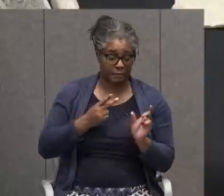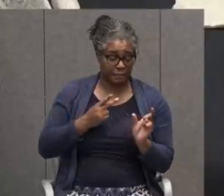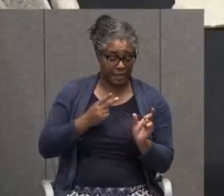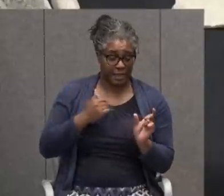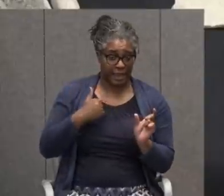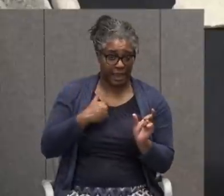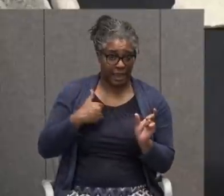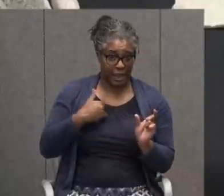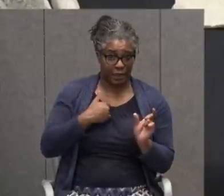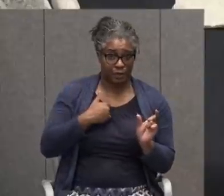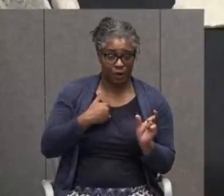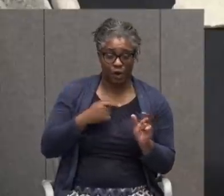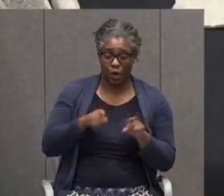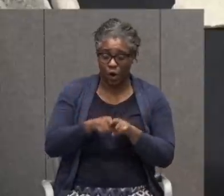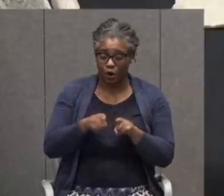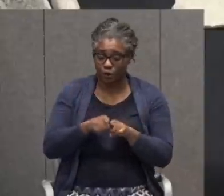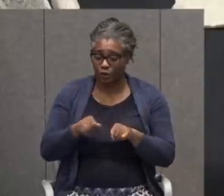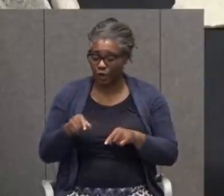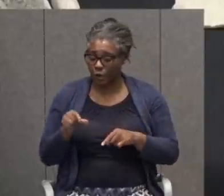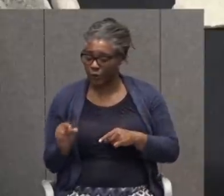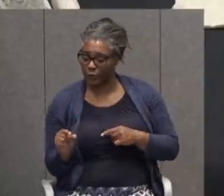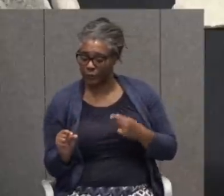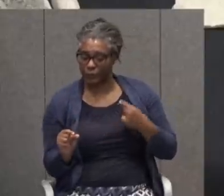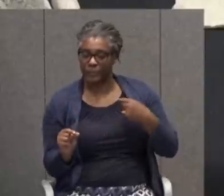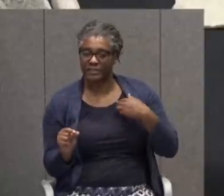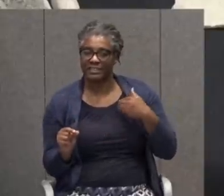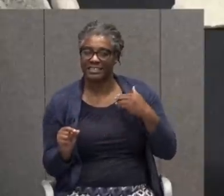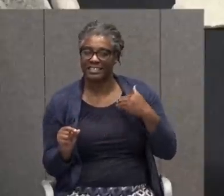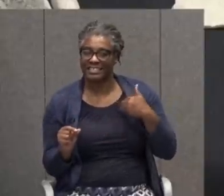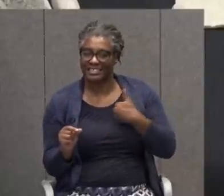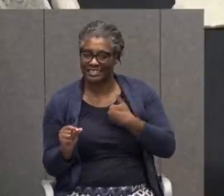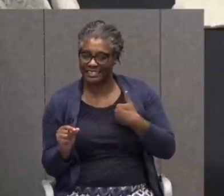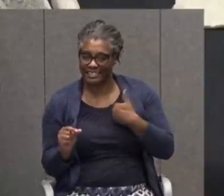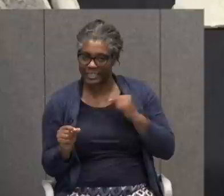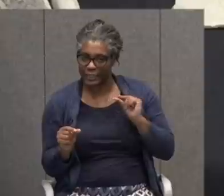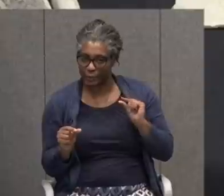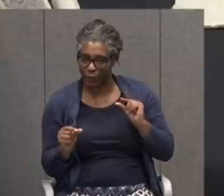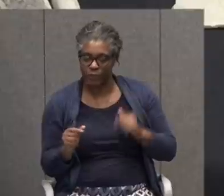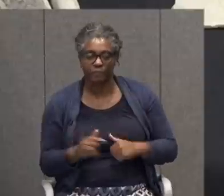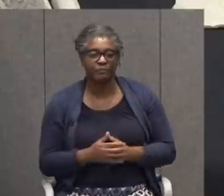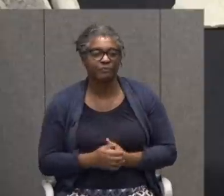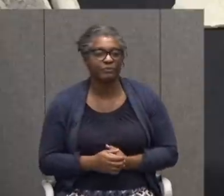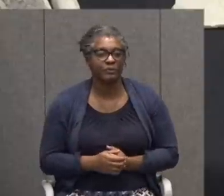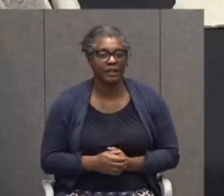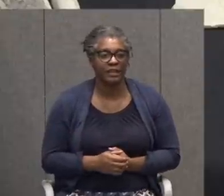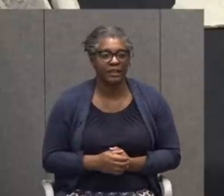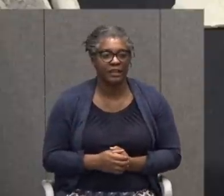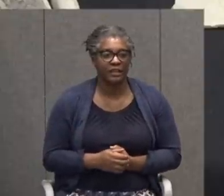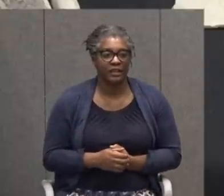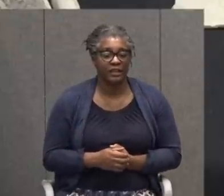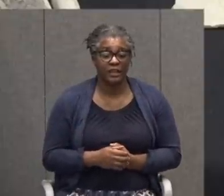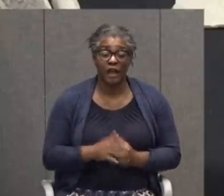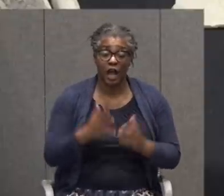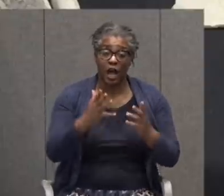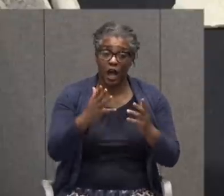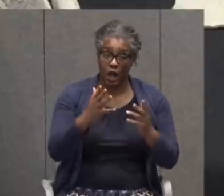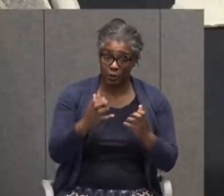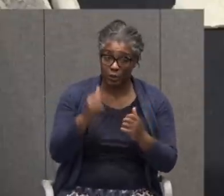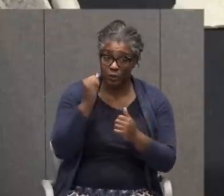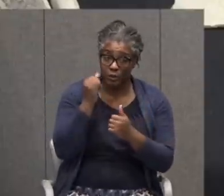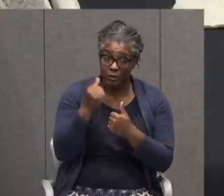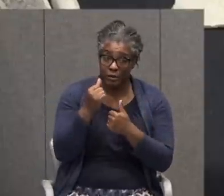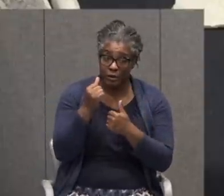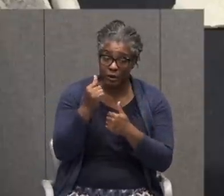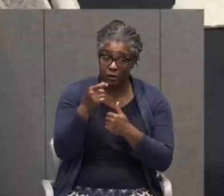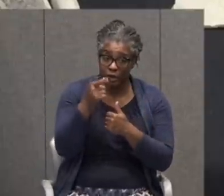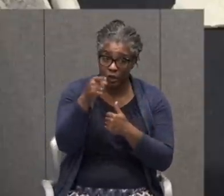also lived, right? And to be able to find those. I do want to caution you, friends, when you go out into look for